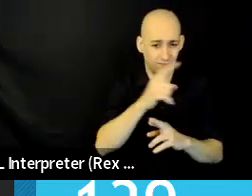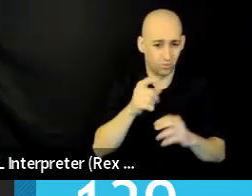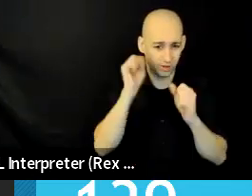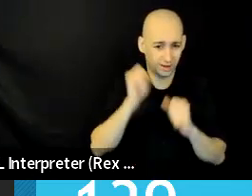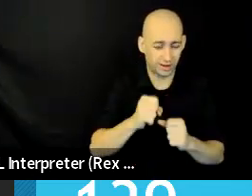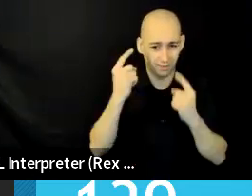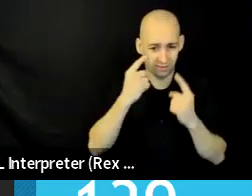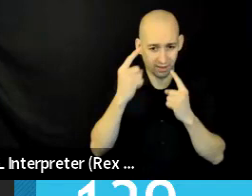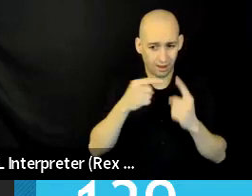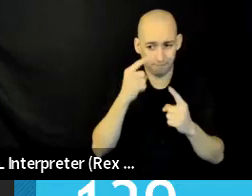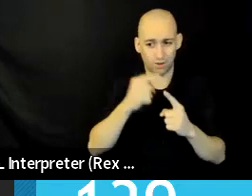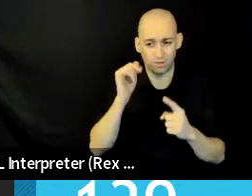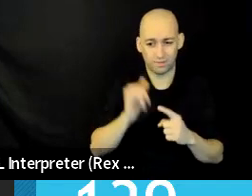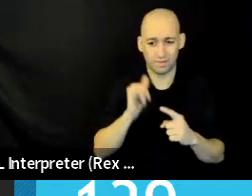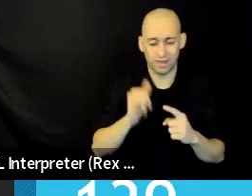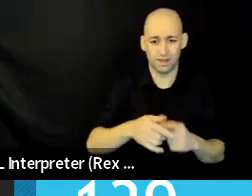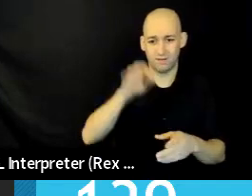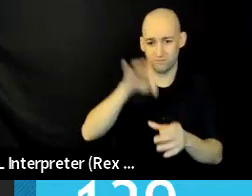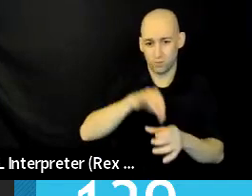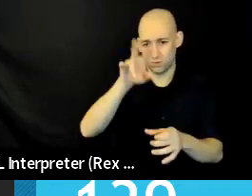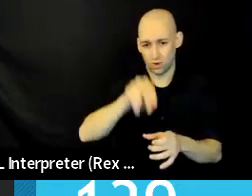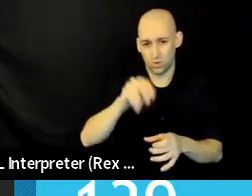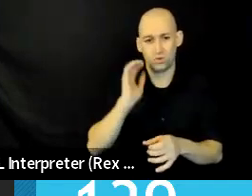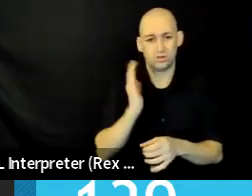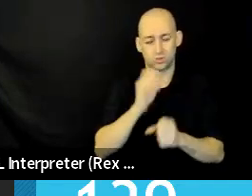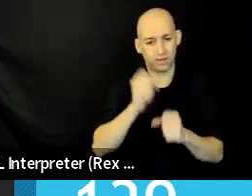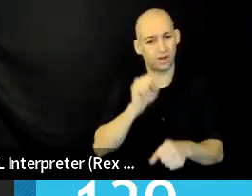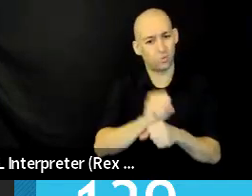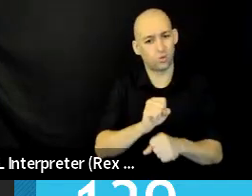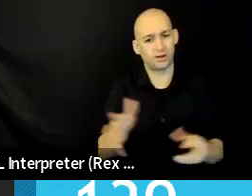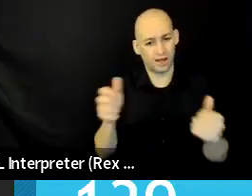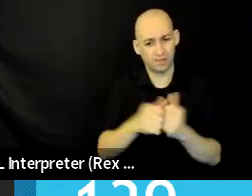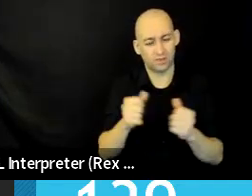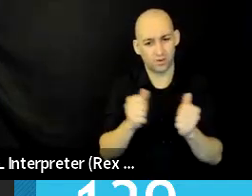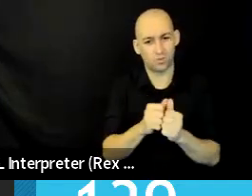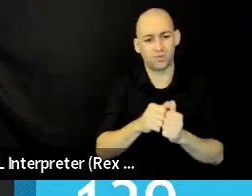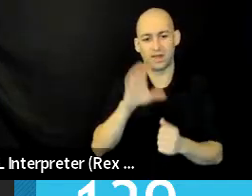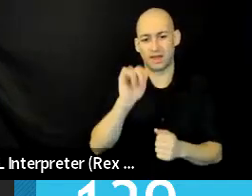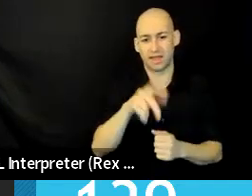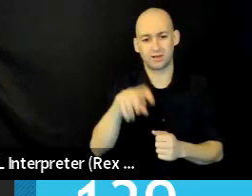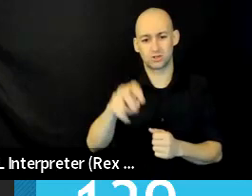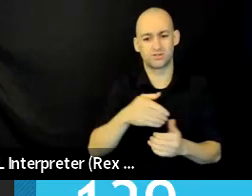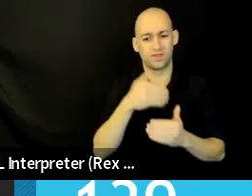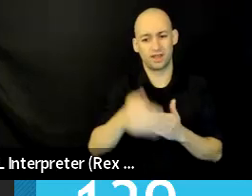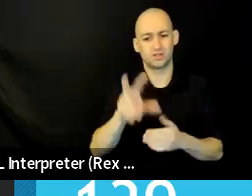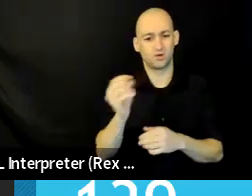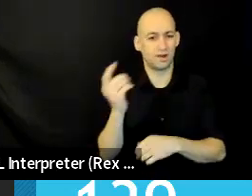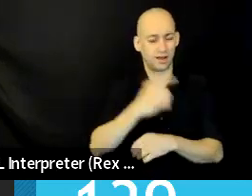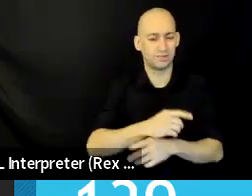into consideration and vote no, so we can work together with Caltrans for the next 30 days to work out all